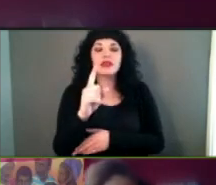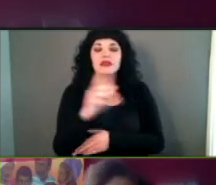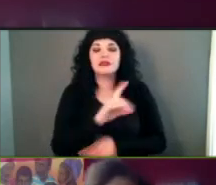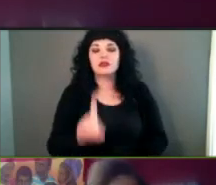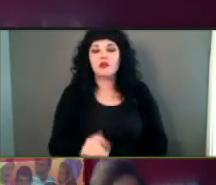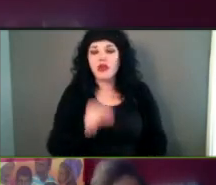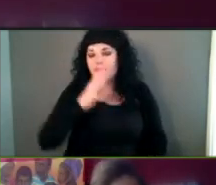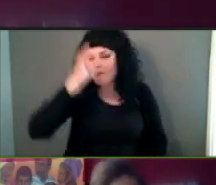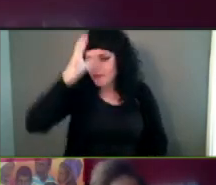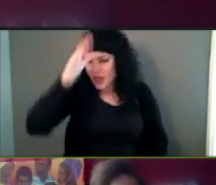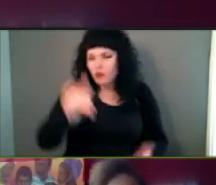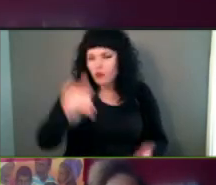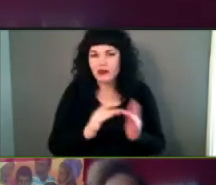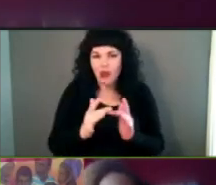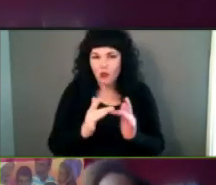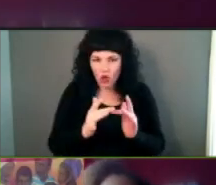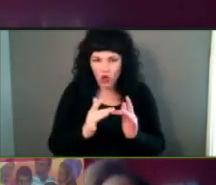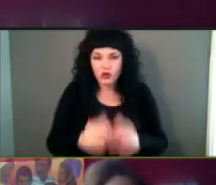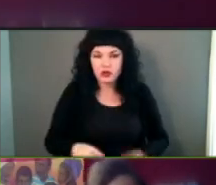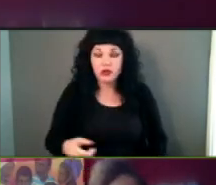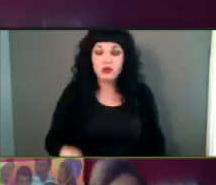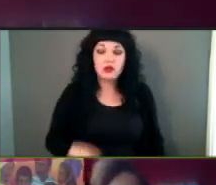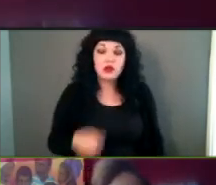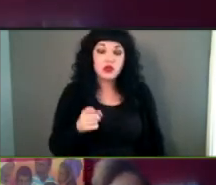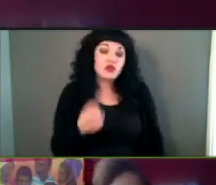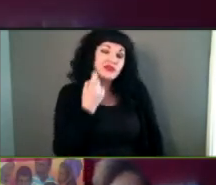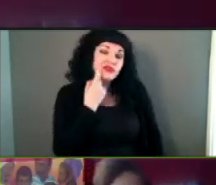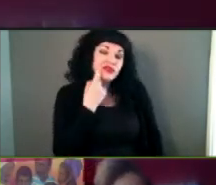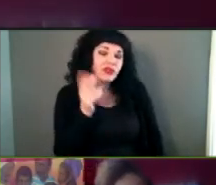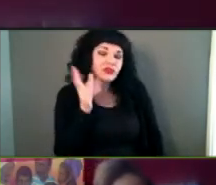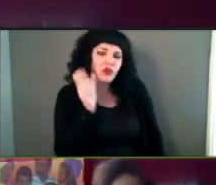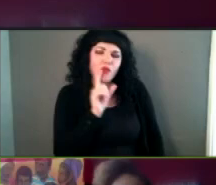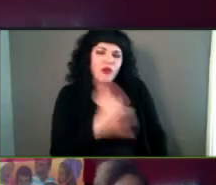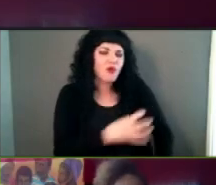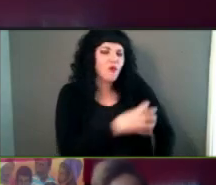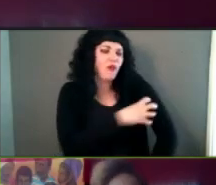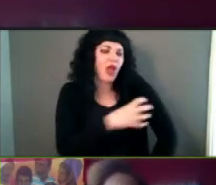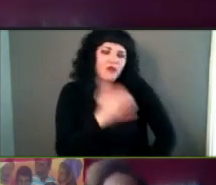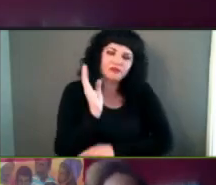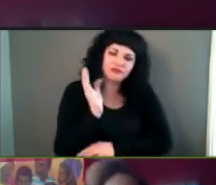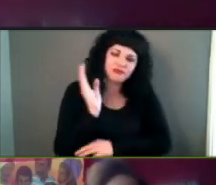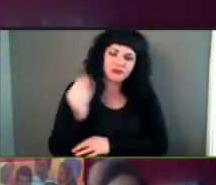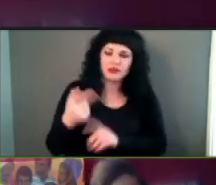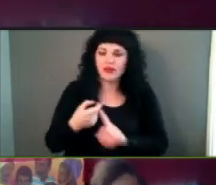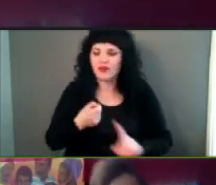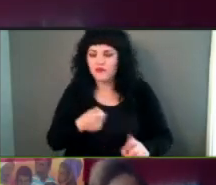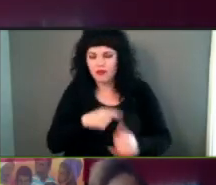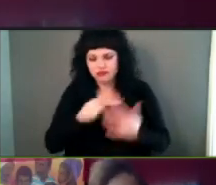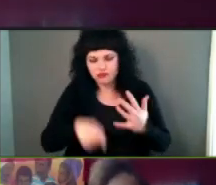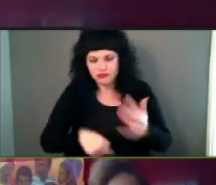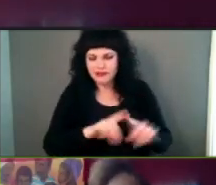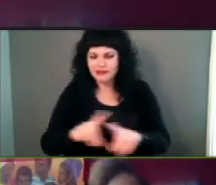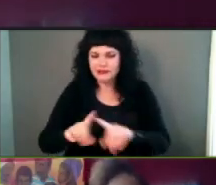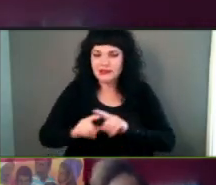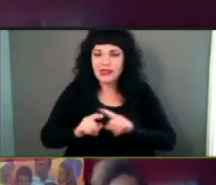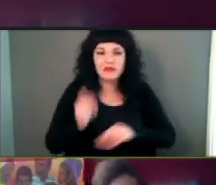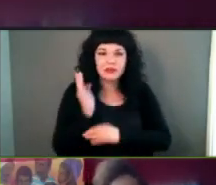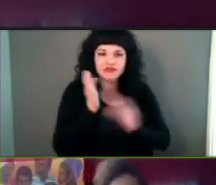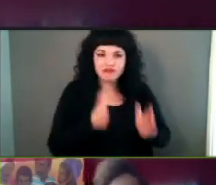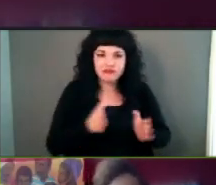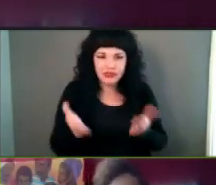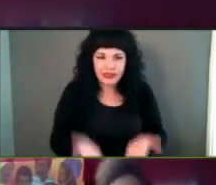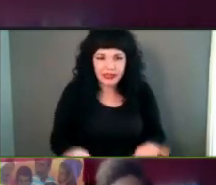our colleagues, Elisa Hurd, Reverend Larry Simmons, Terry Whitfield, Ephraim Clark, and